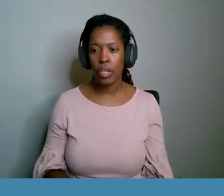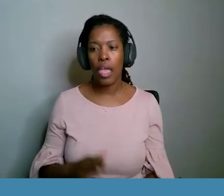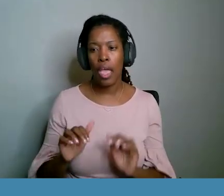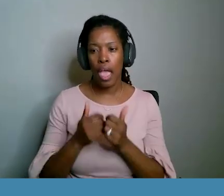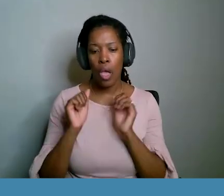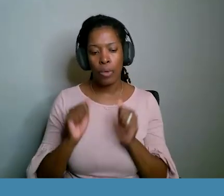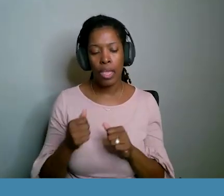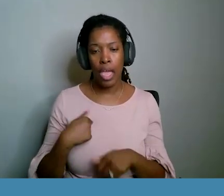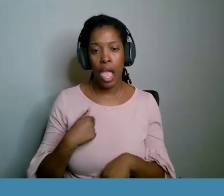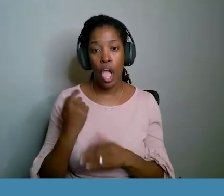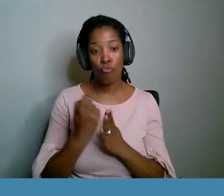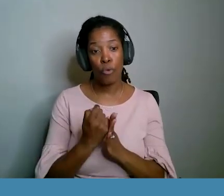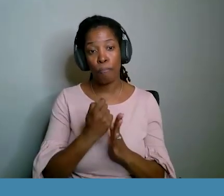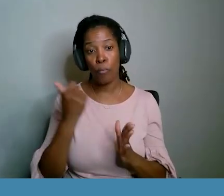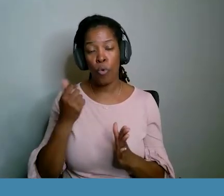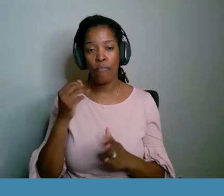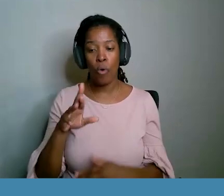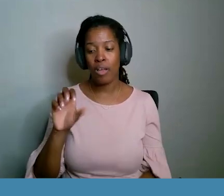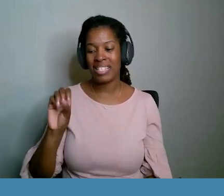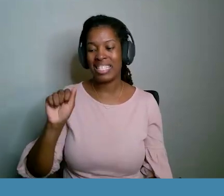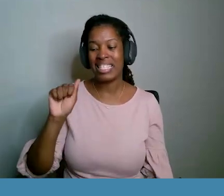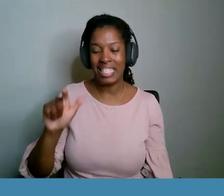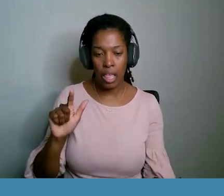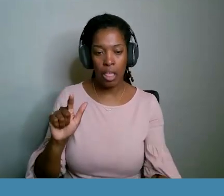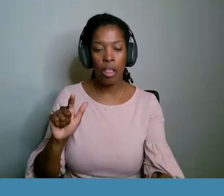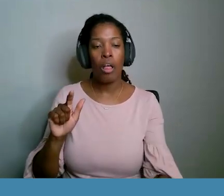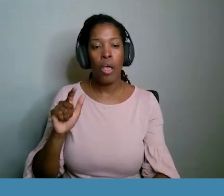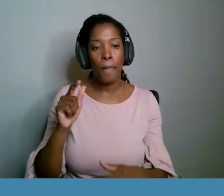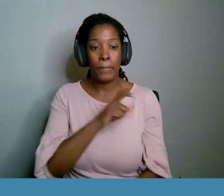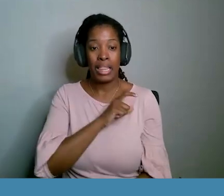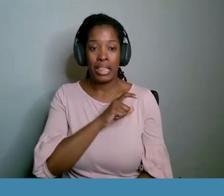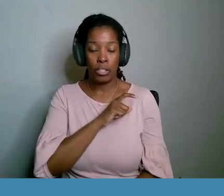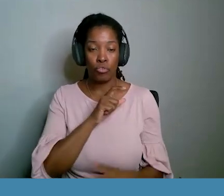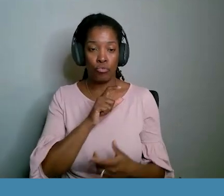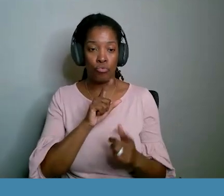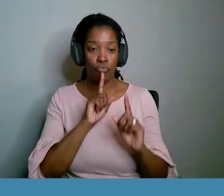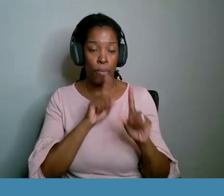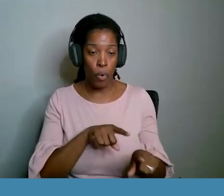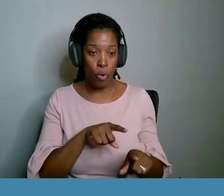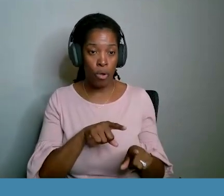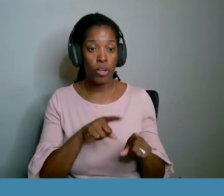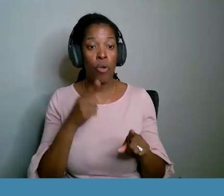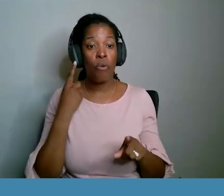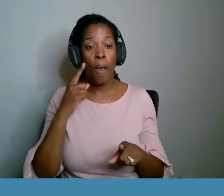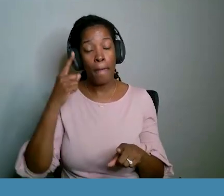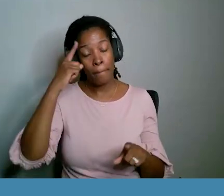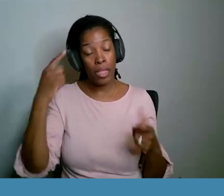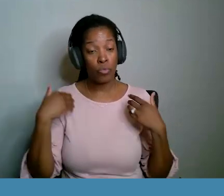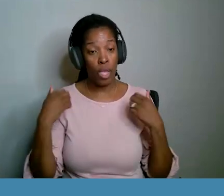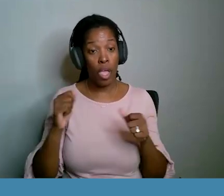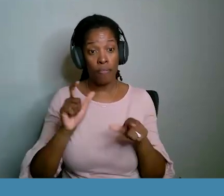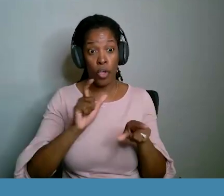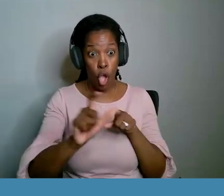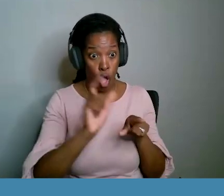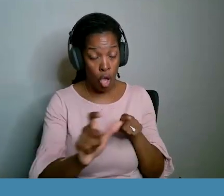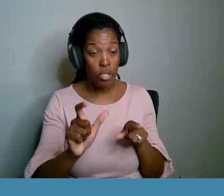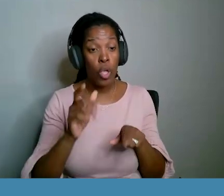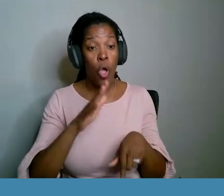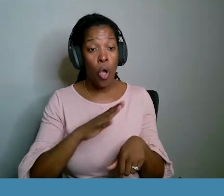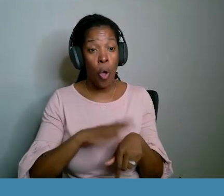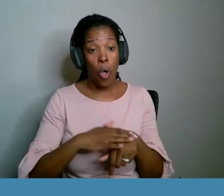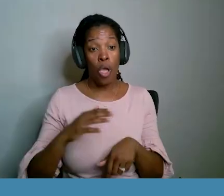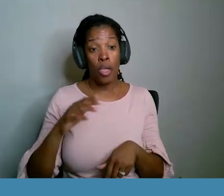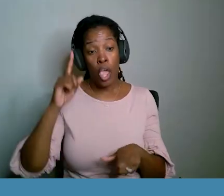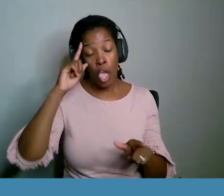or sealing police reports on mental health calls of an autistic youth with crisis mental health